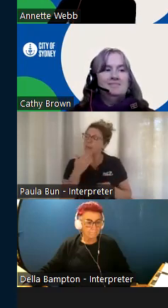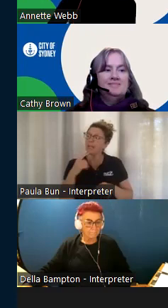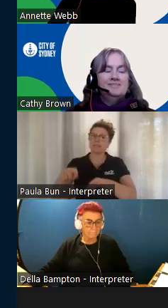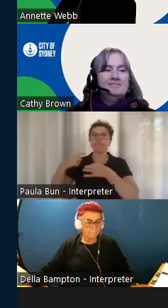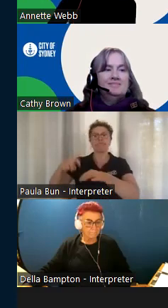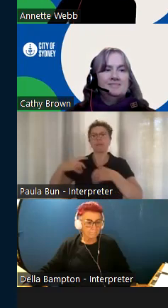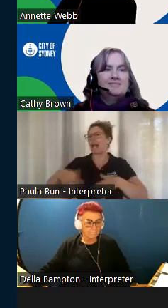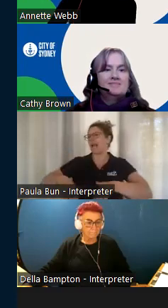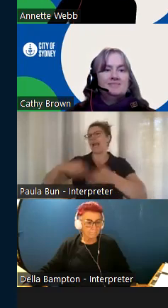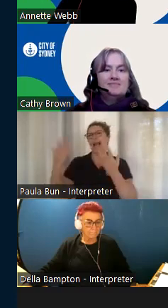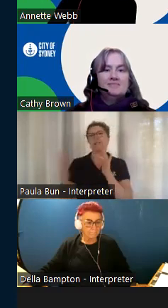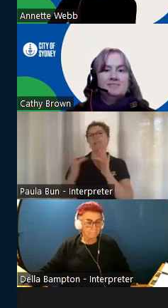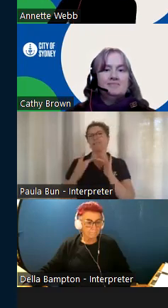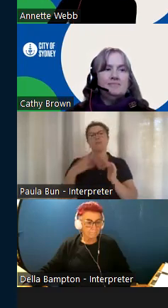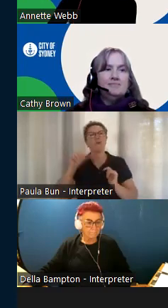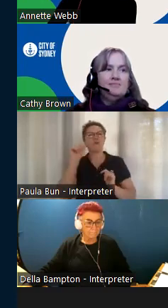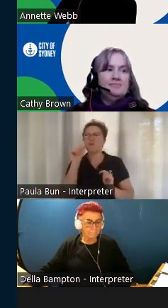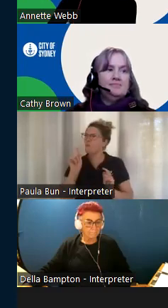help.